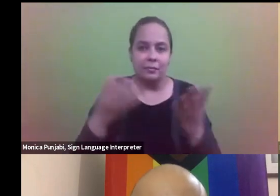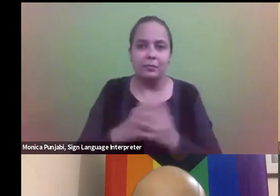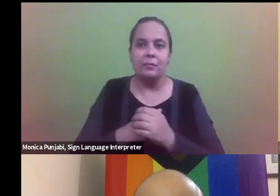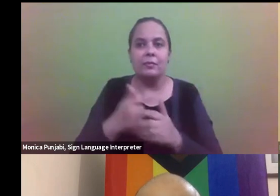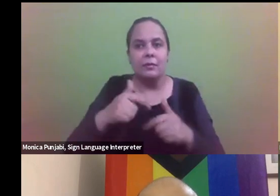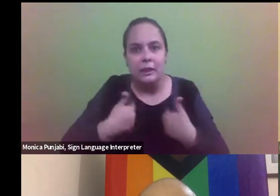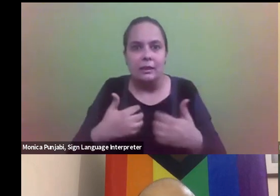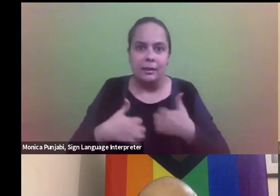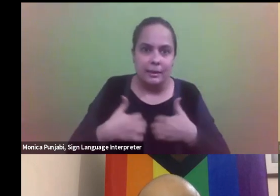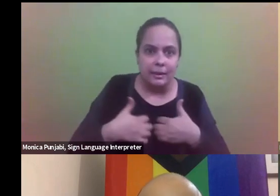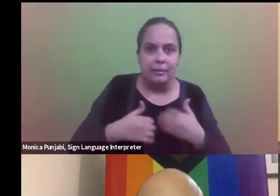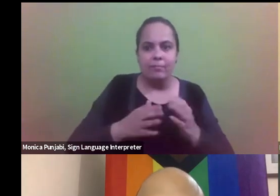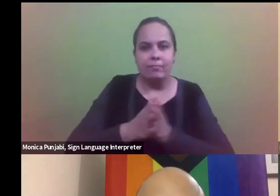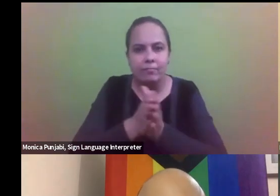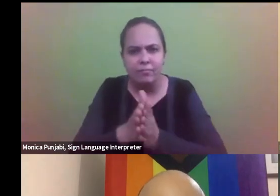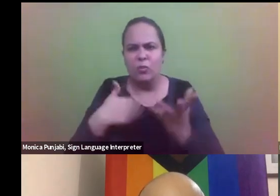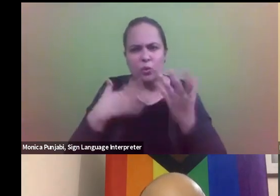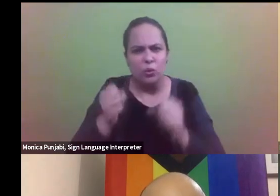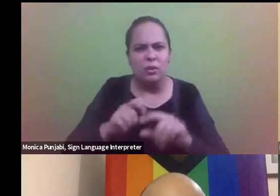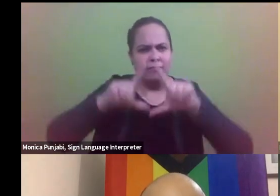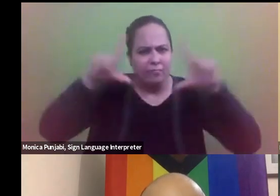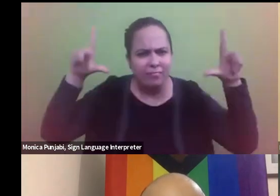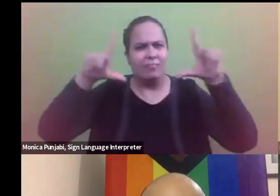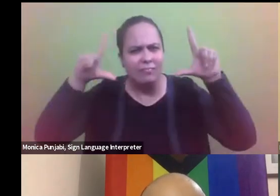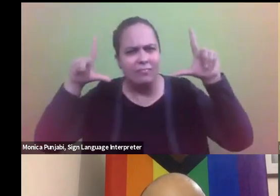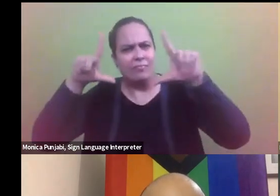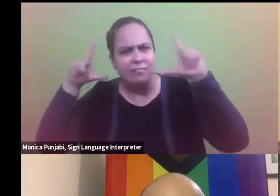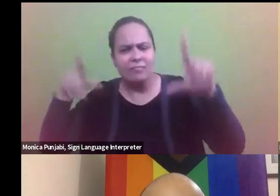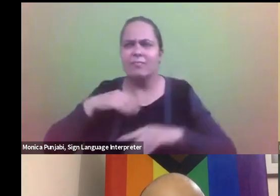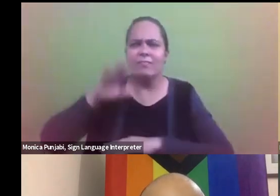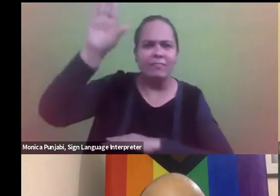and wanting to be heard and wanting to be visible.